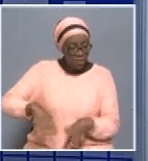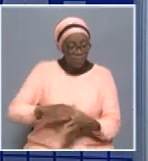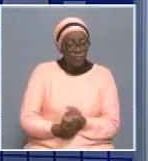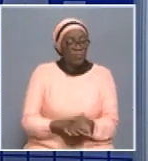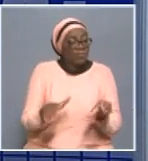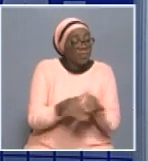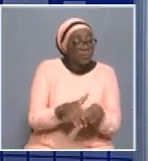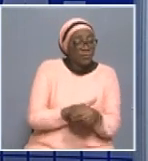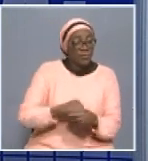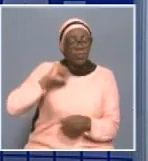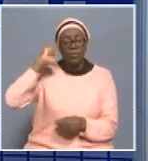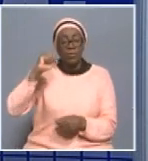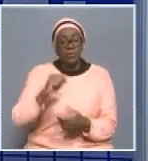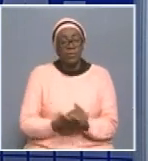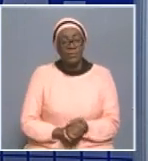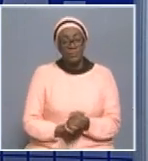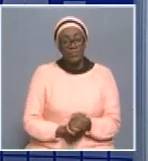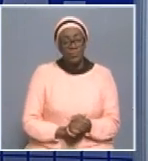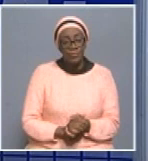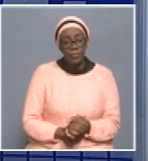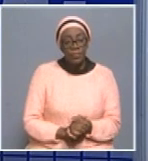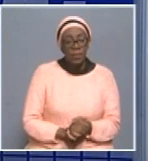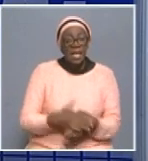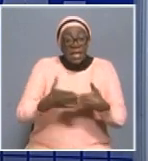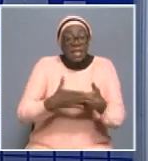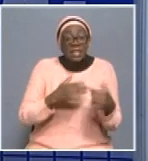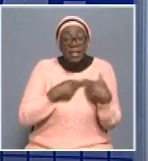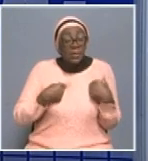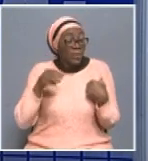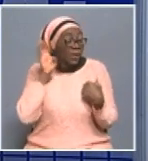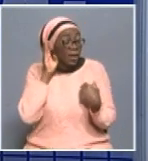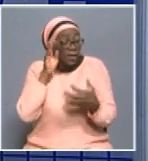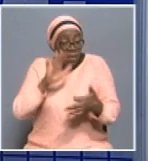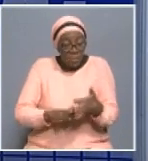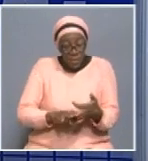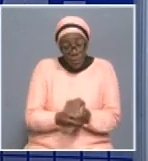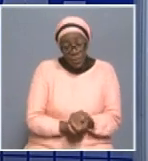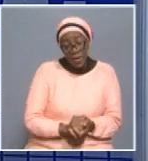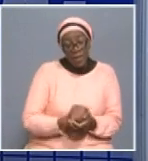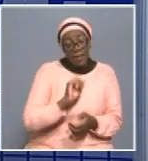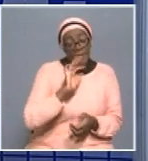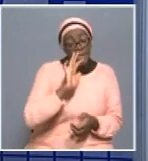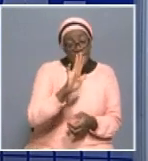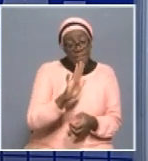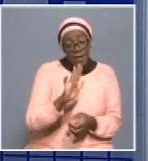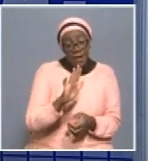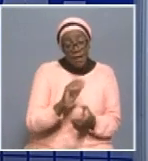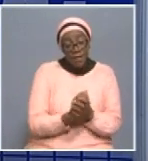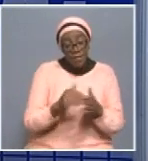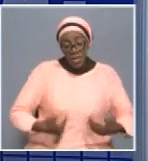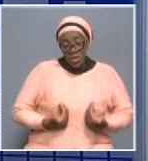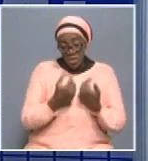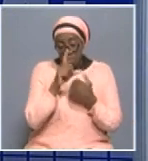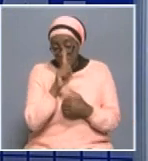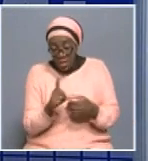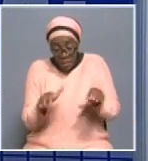people who ended their relationship with SWAPO. Now, with this barring or change to the Constitution, is there a